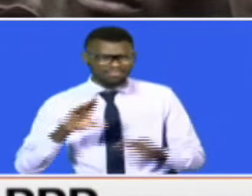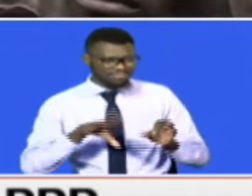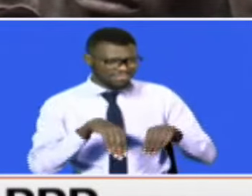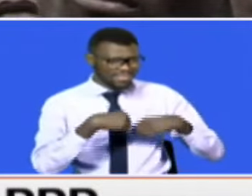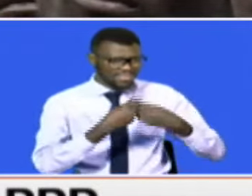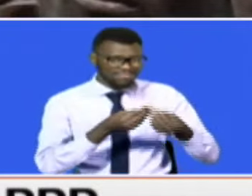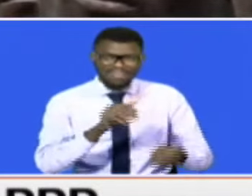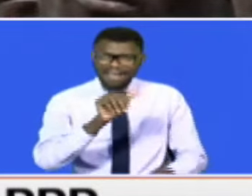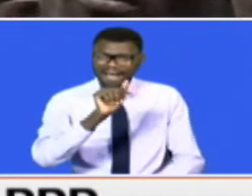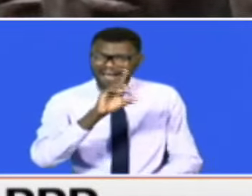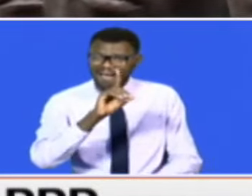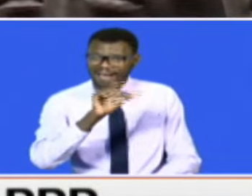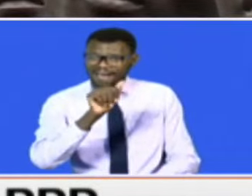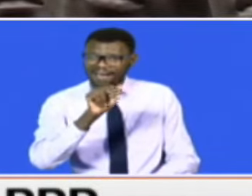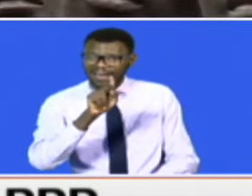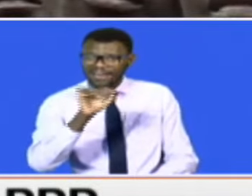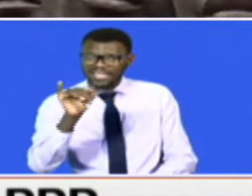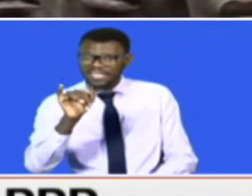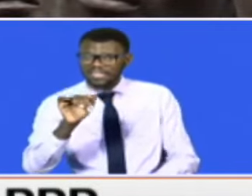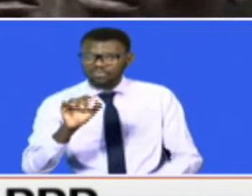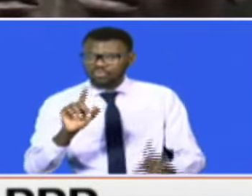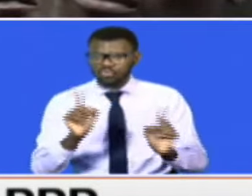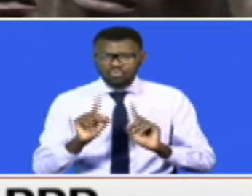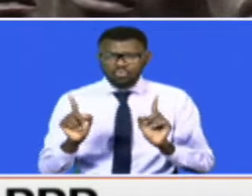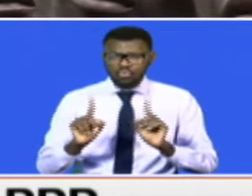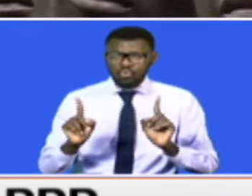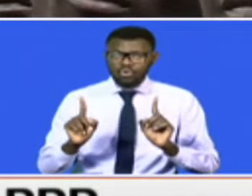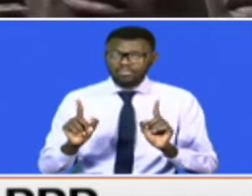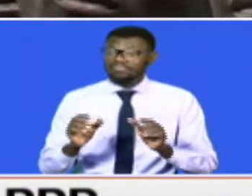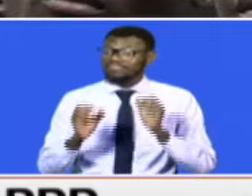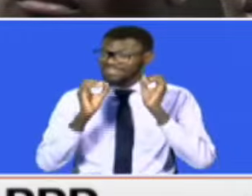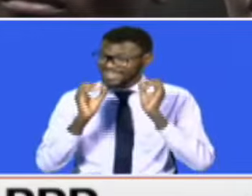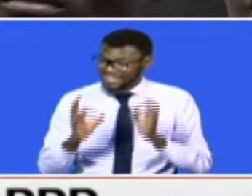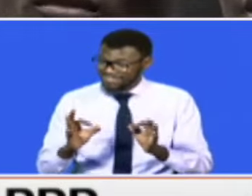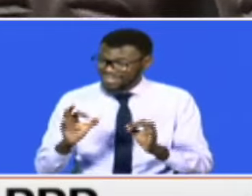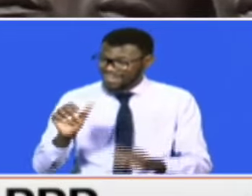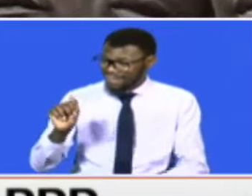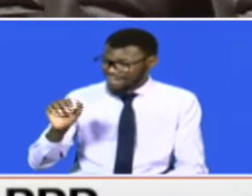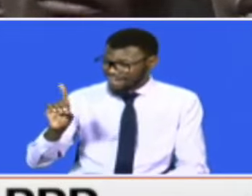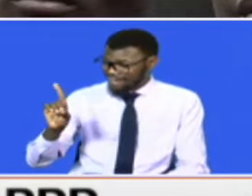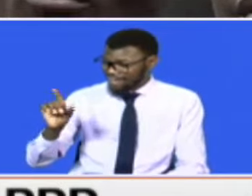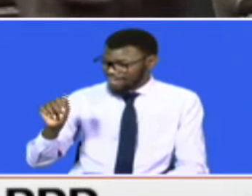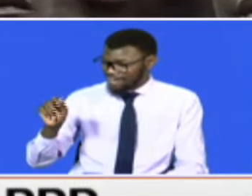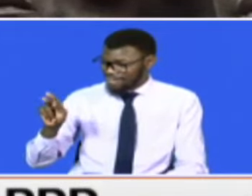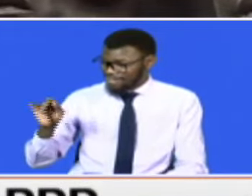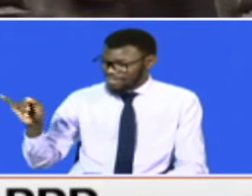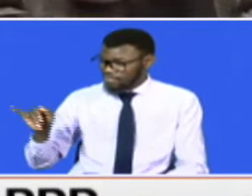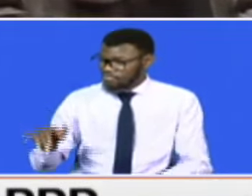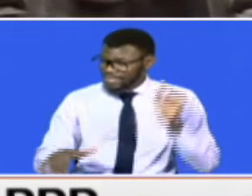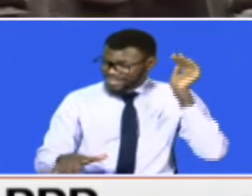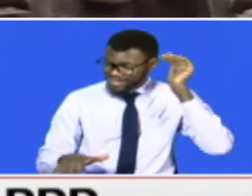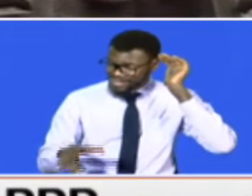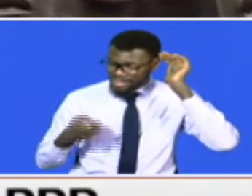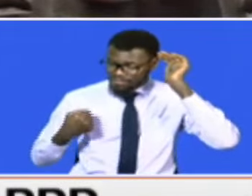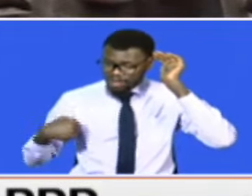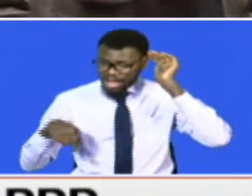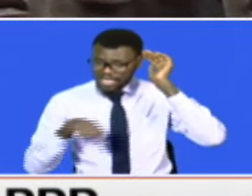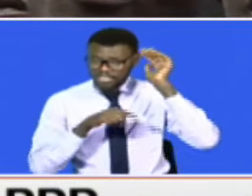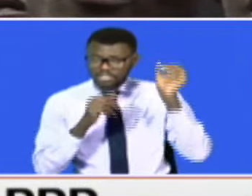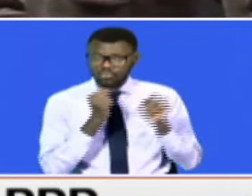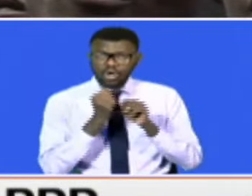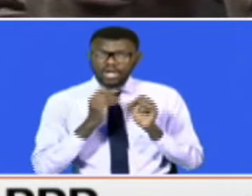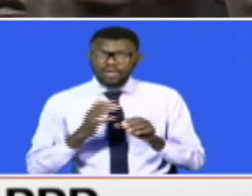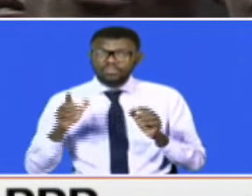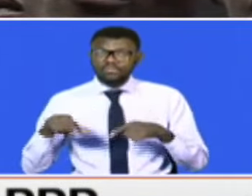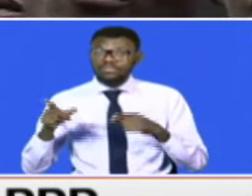if Adani are anywhere where they can hear what I'm saying and what these workers are saying, is that they will never step